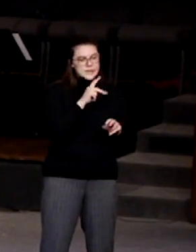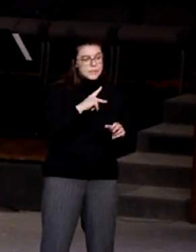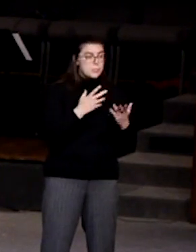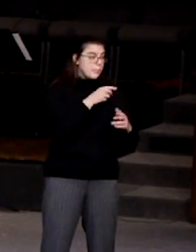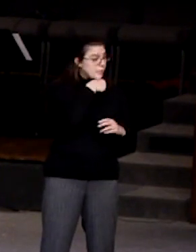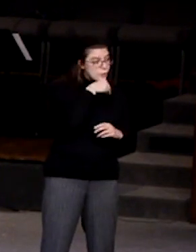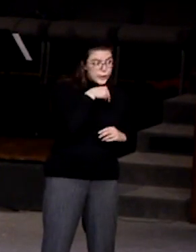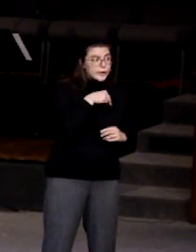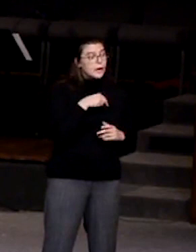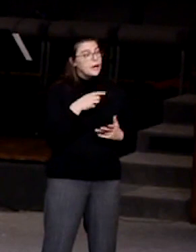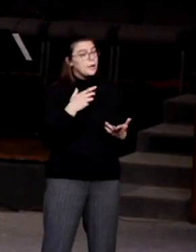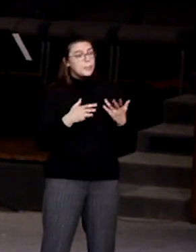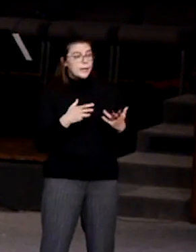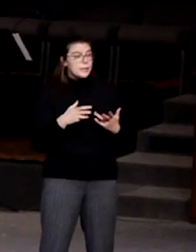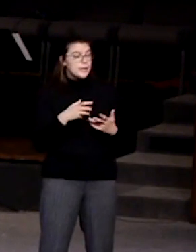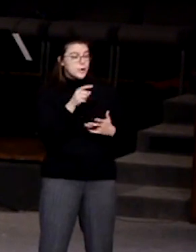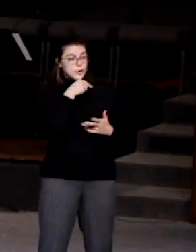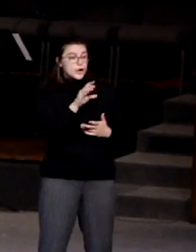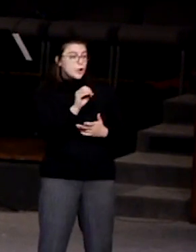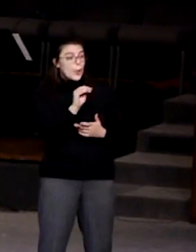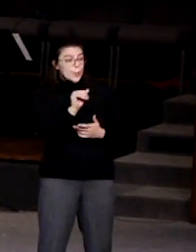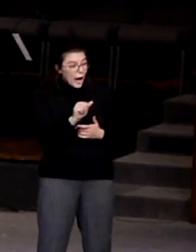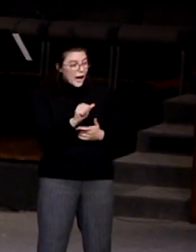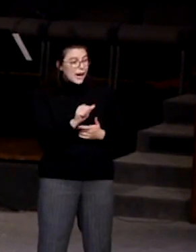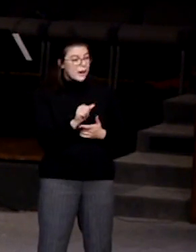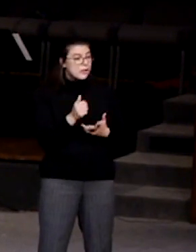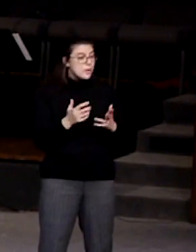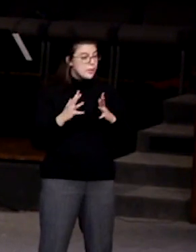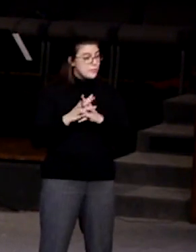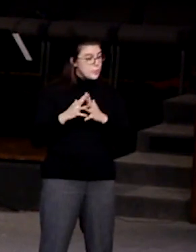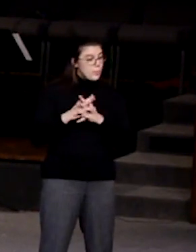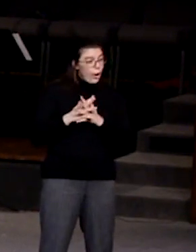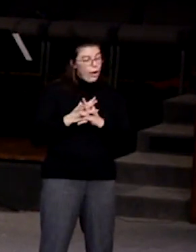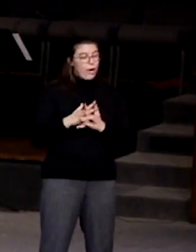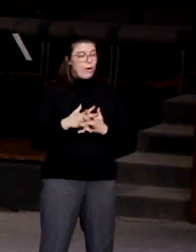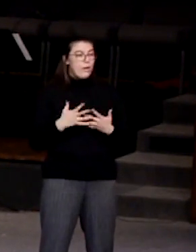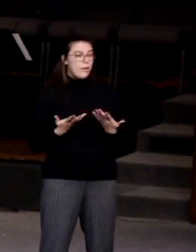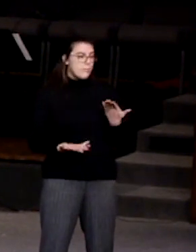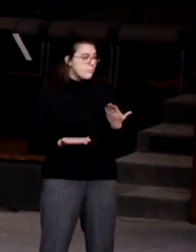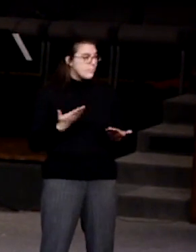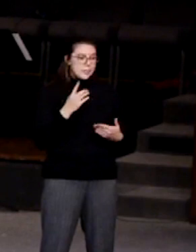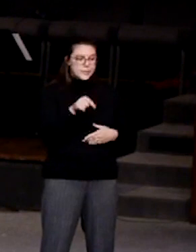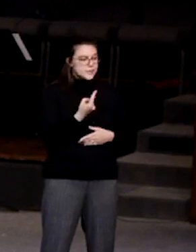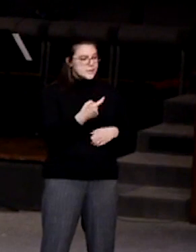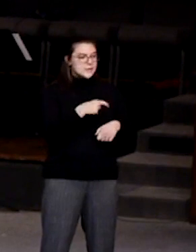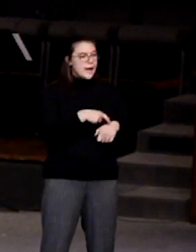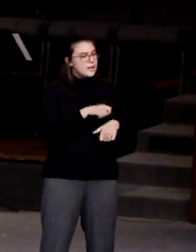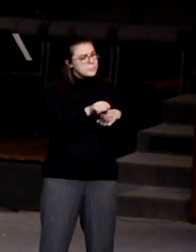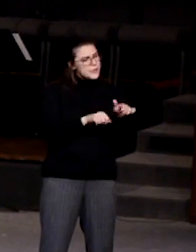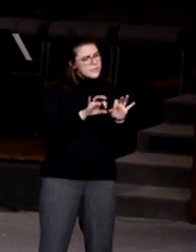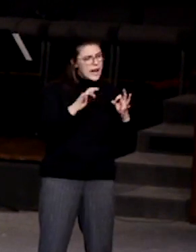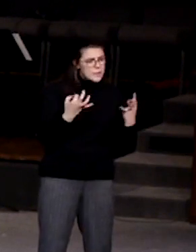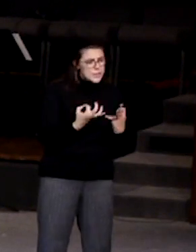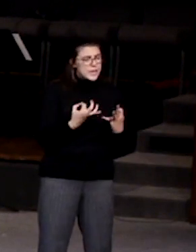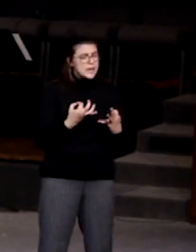turkey and the turkey coma, a little bit of football, maybe just some time with family,